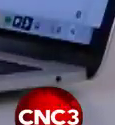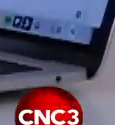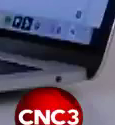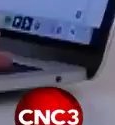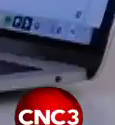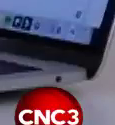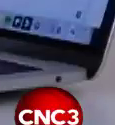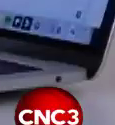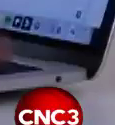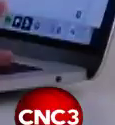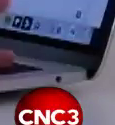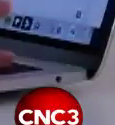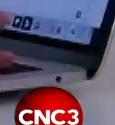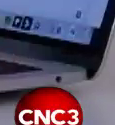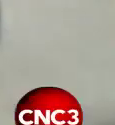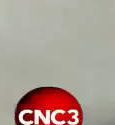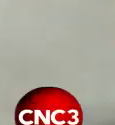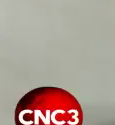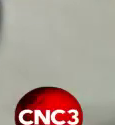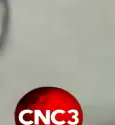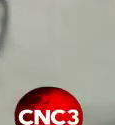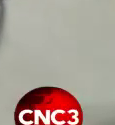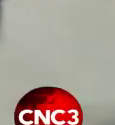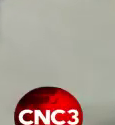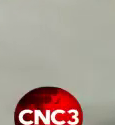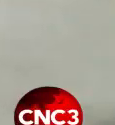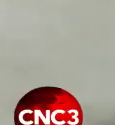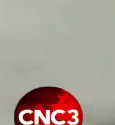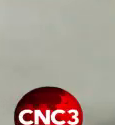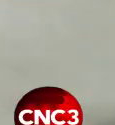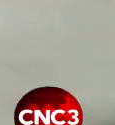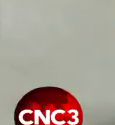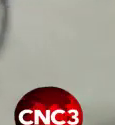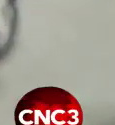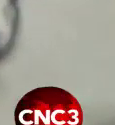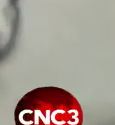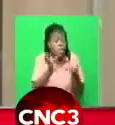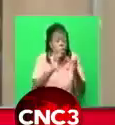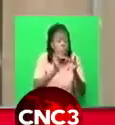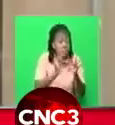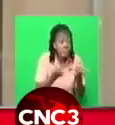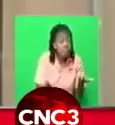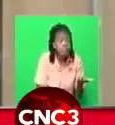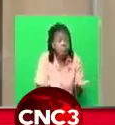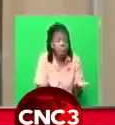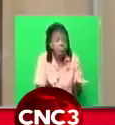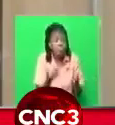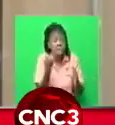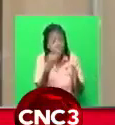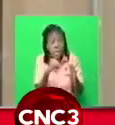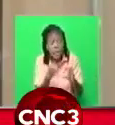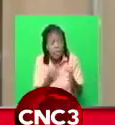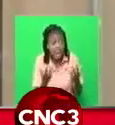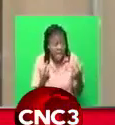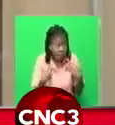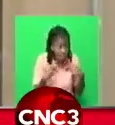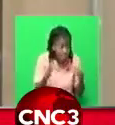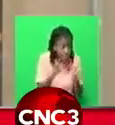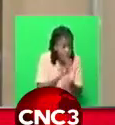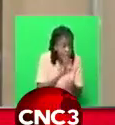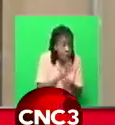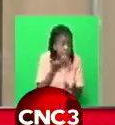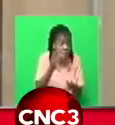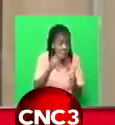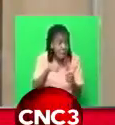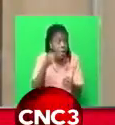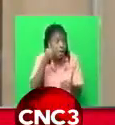adequate resources for employees at home is also a consideration. And what will be the safeguards for confidentiality and